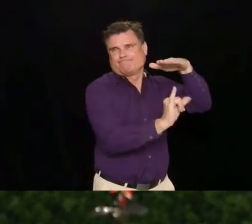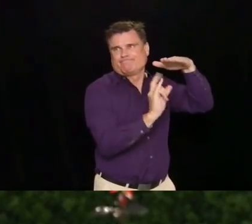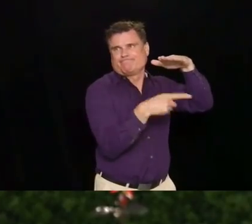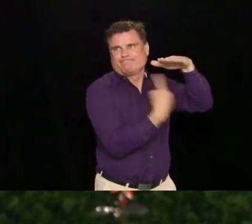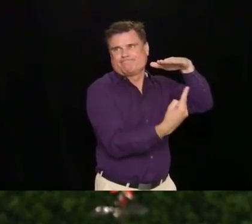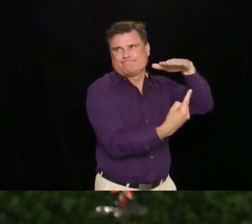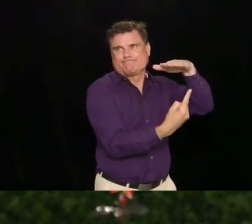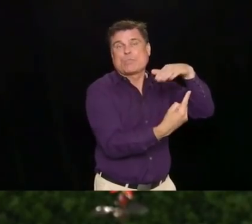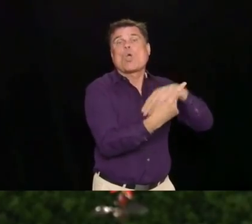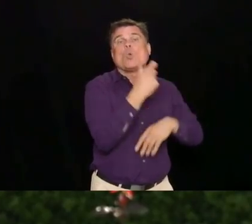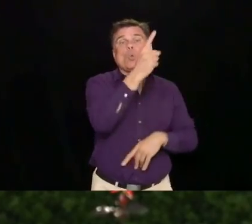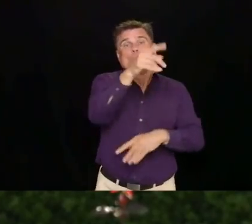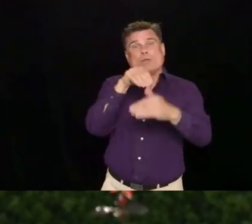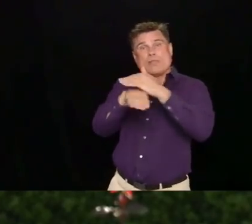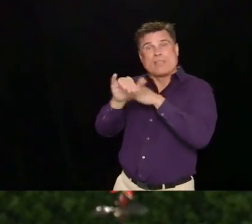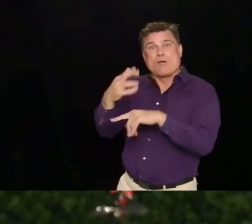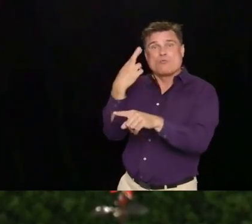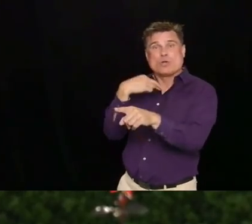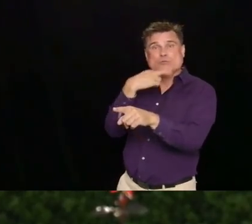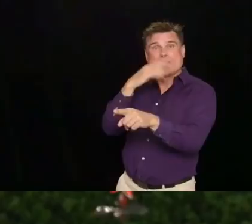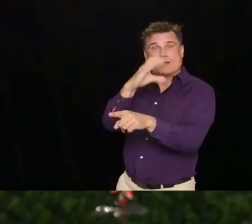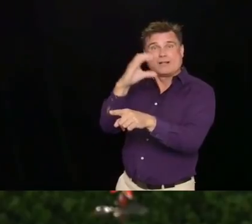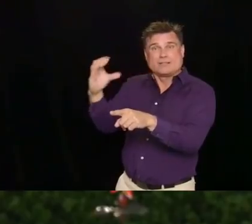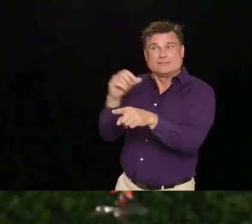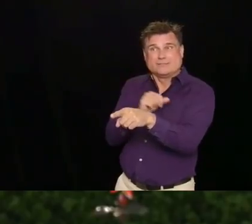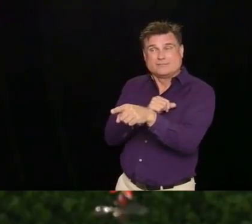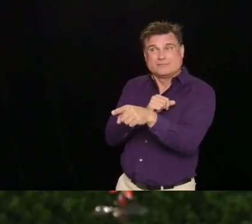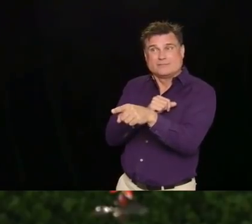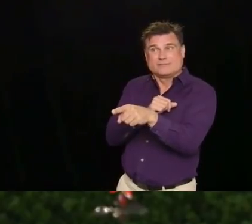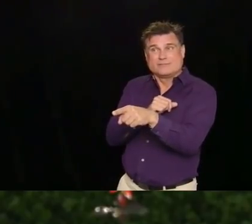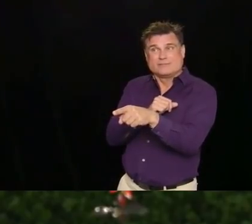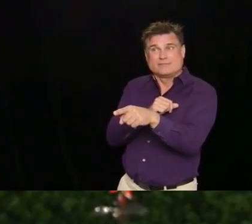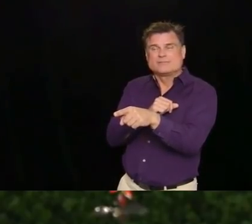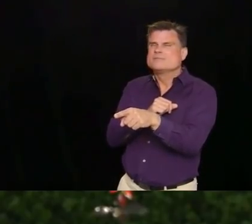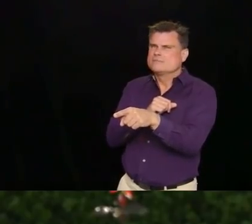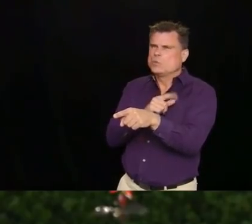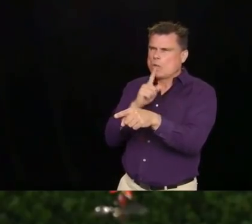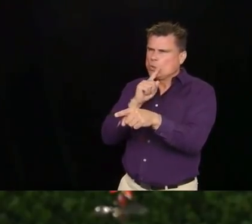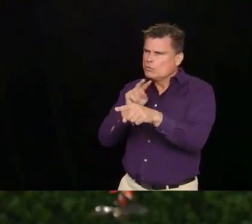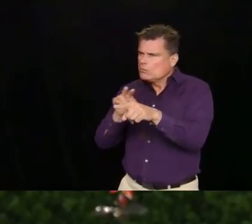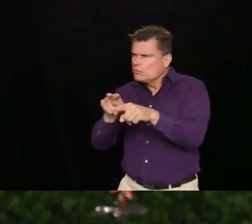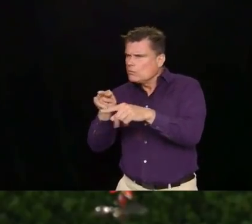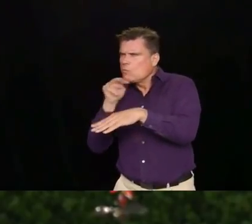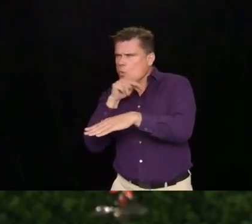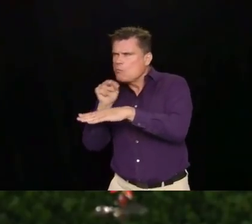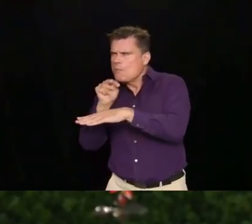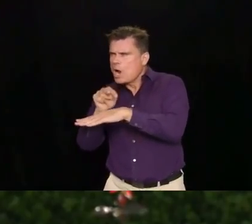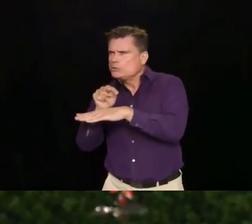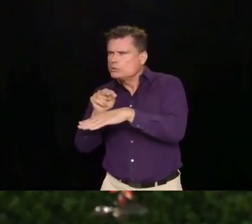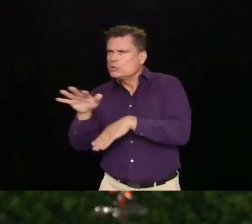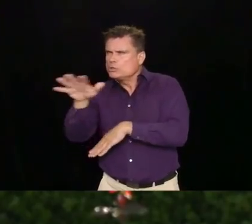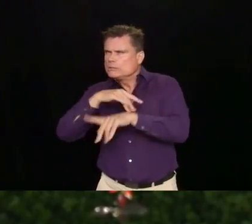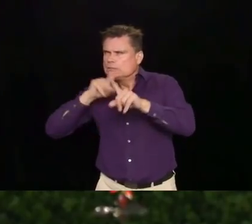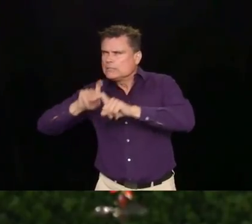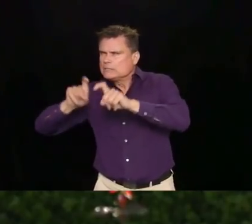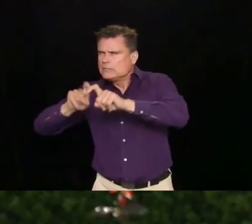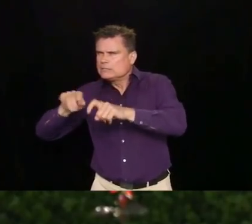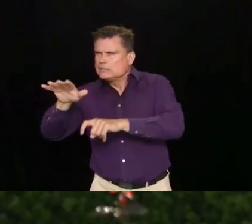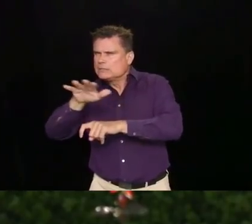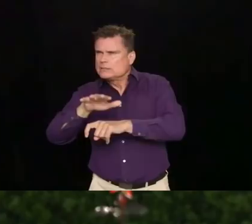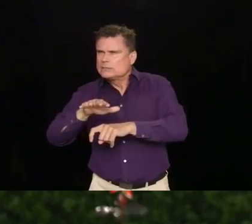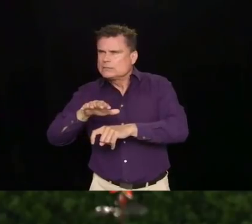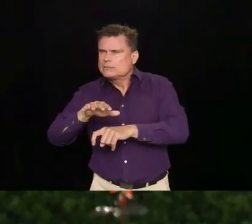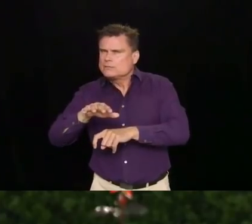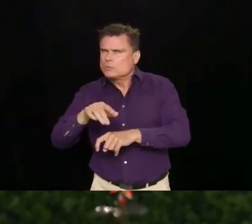Club, obviously, in those conditions, are being told to monitor their circumstances if they feel at all able to get themselves